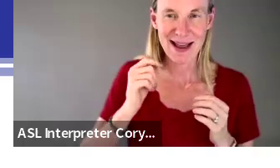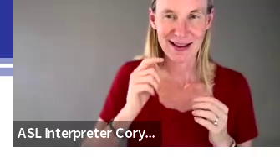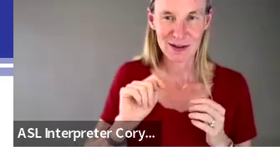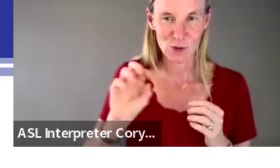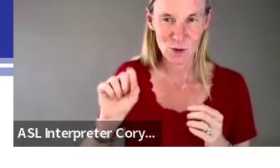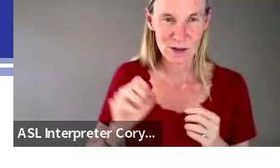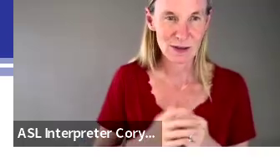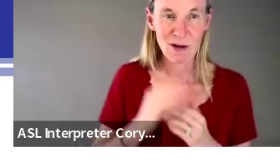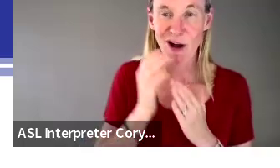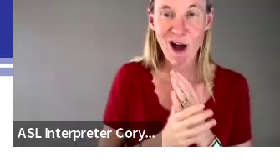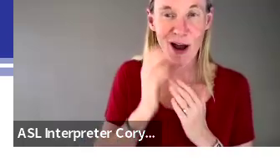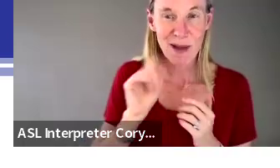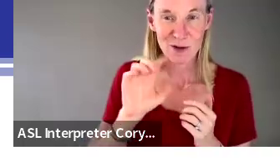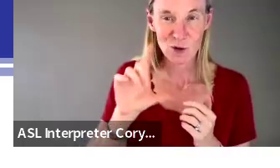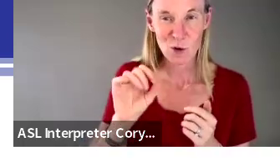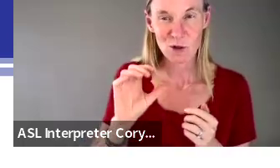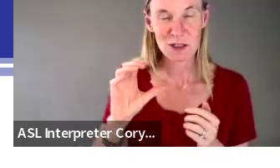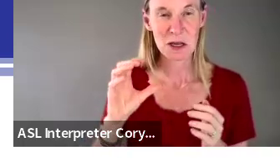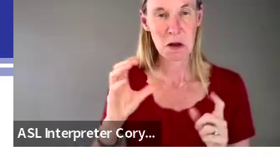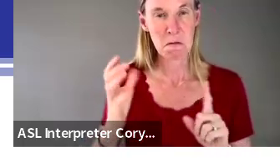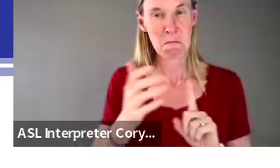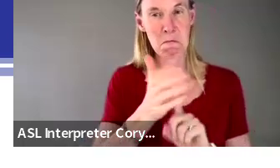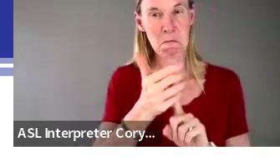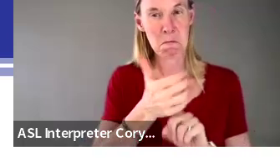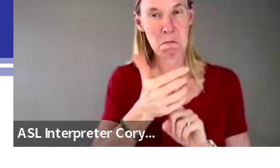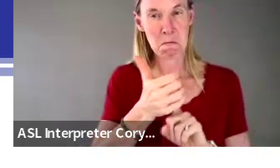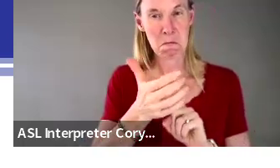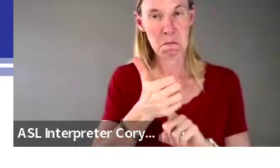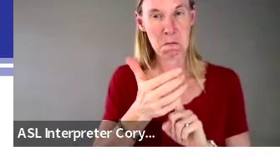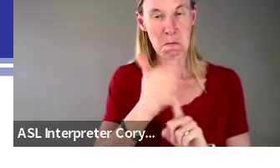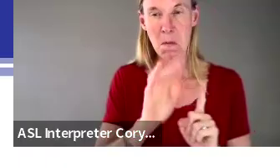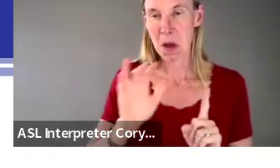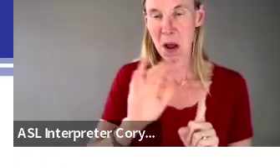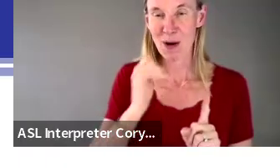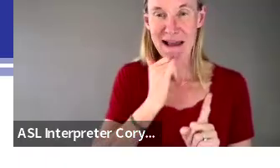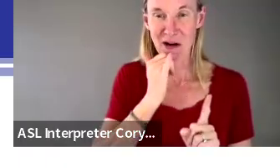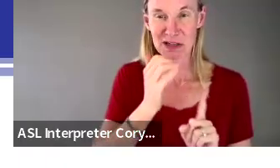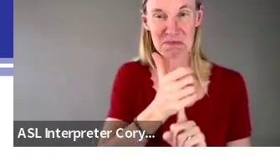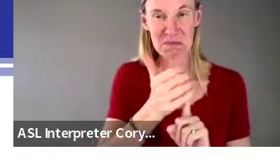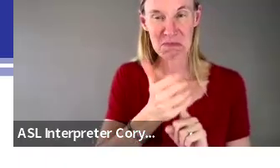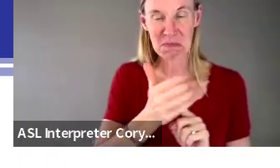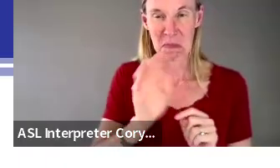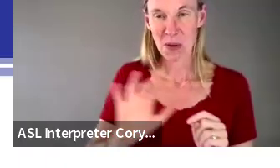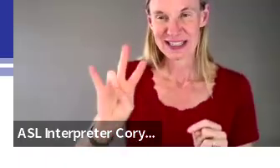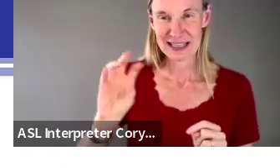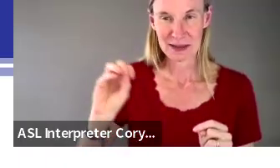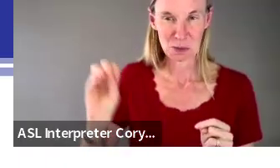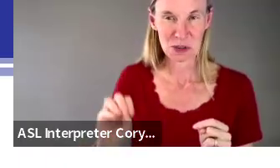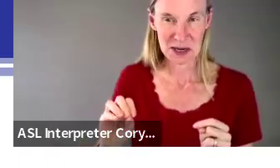Automated tools catches about approximately 70% of errors. The